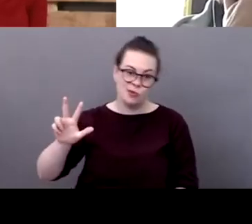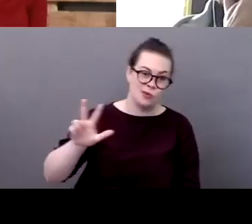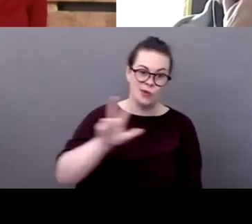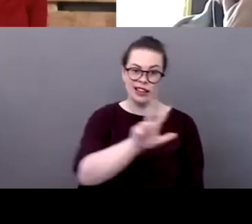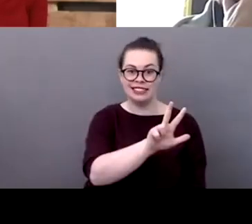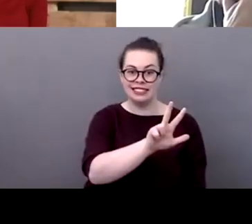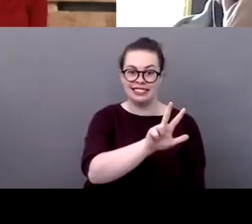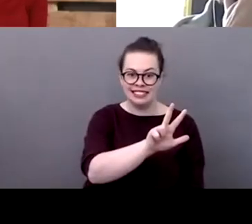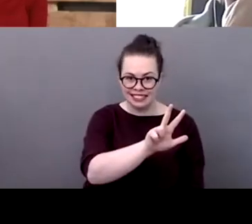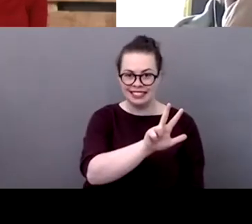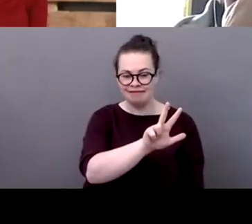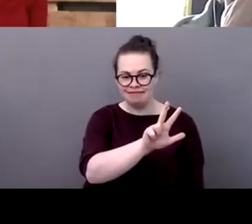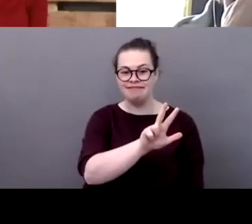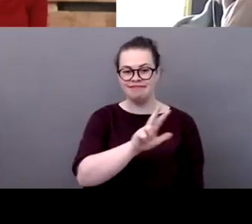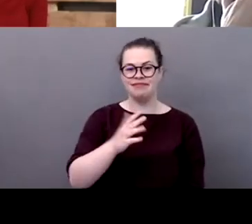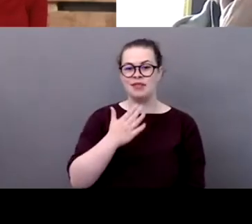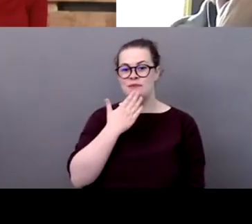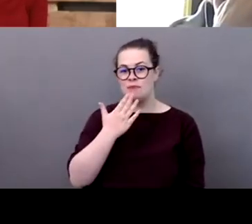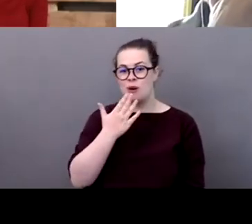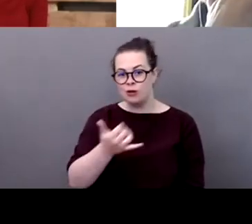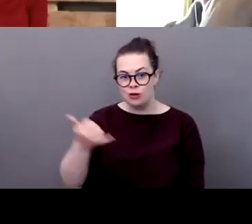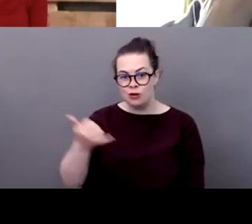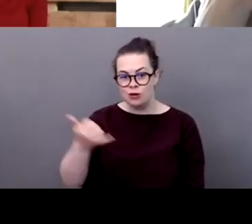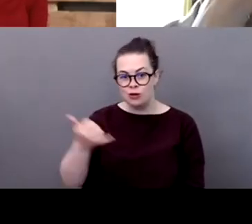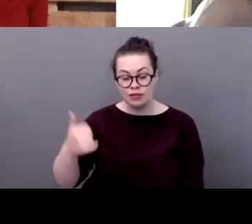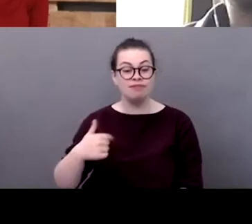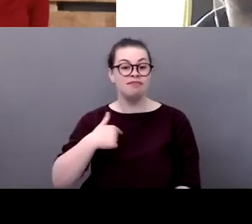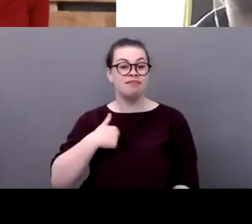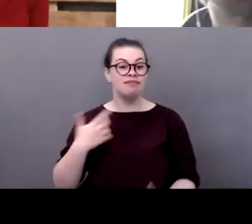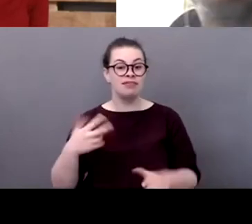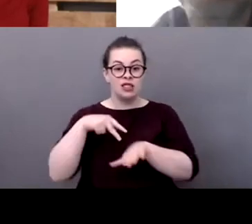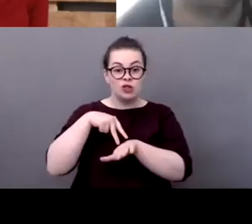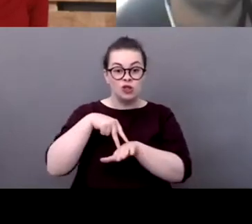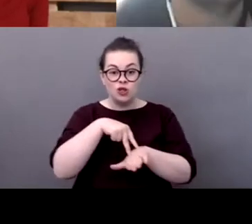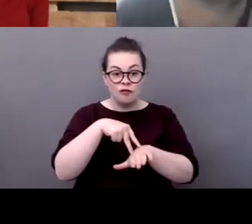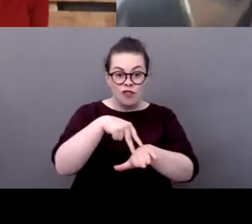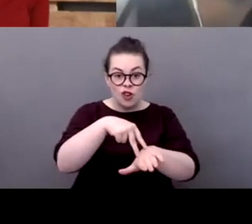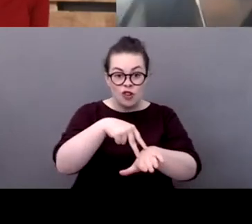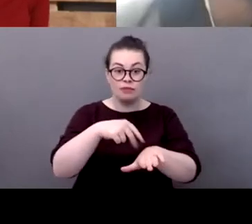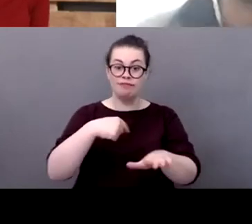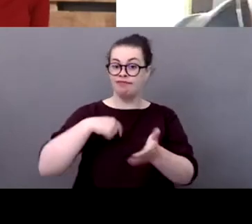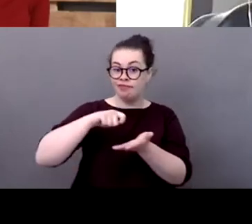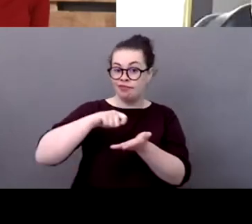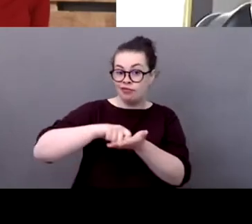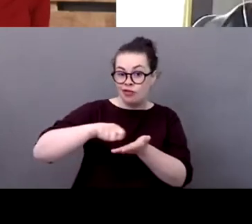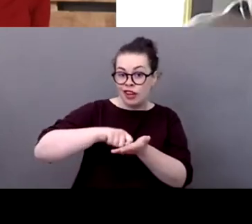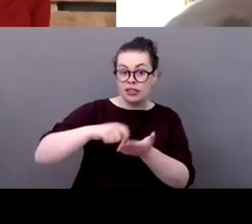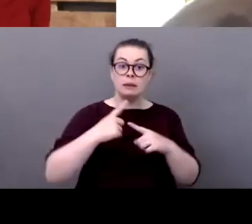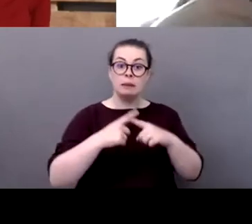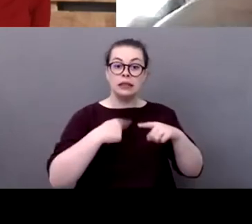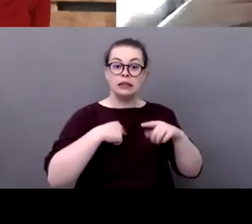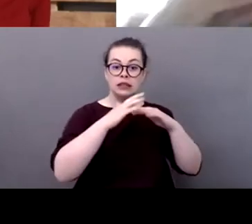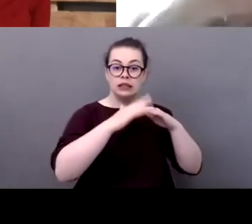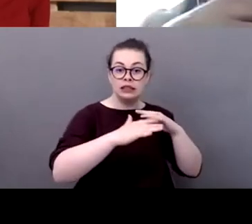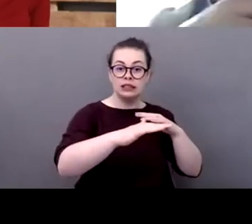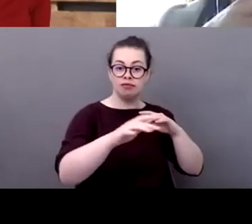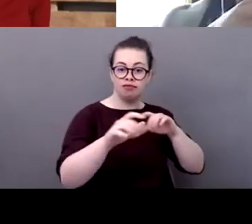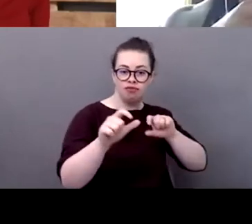I'm a surfer, writer, marine social scientist. I've pioneered women's big wave surfing in